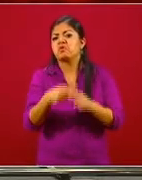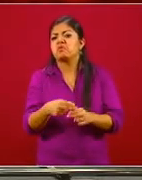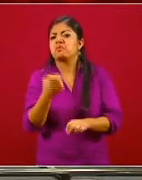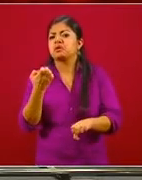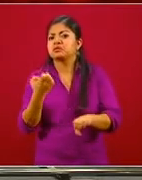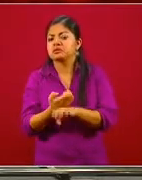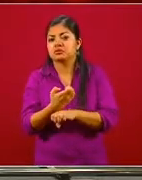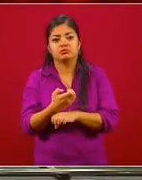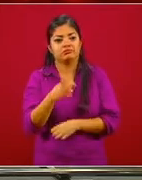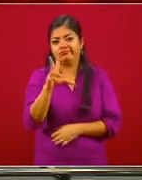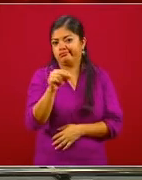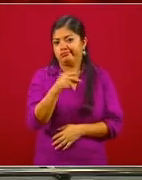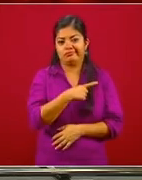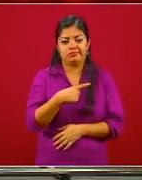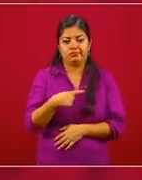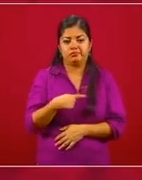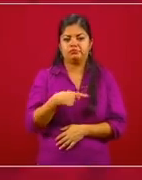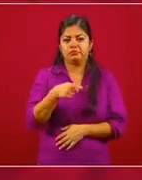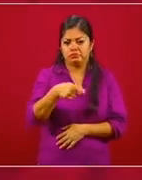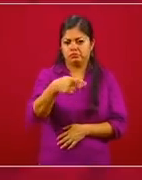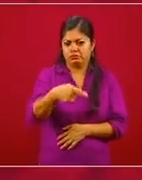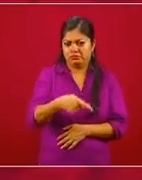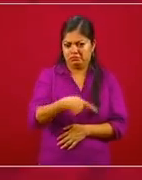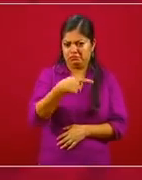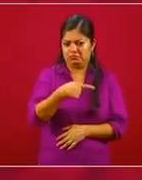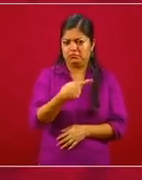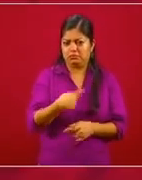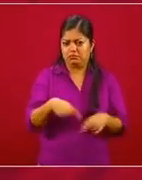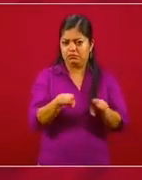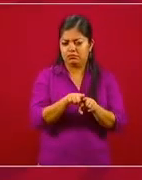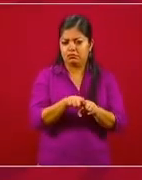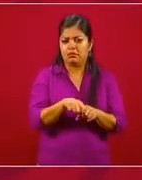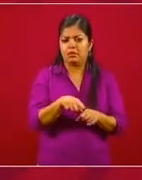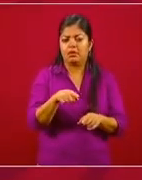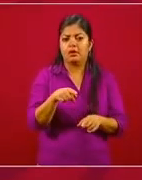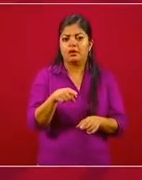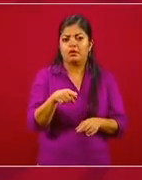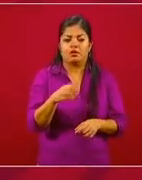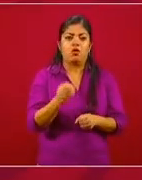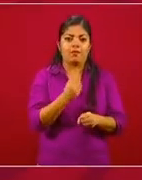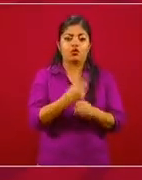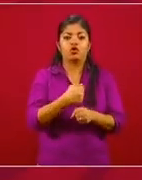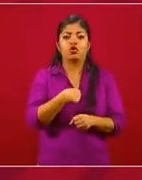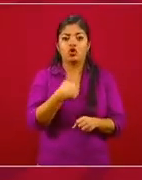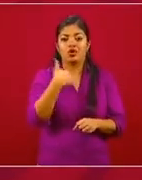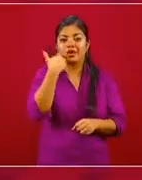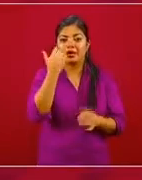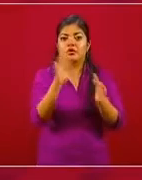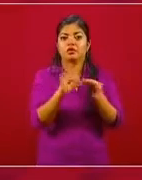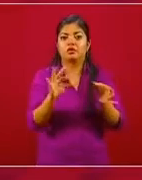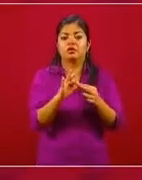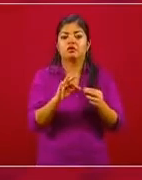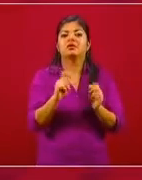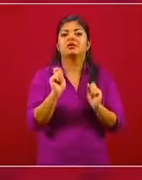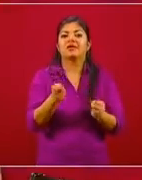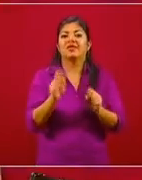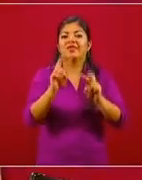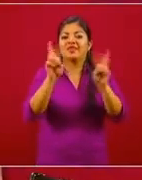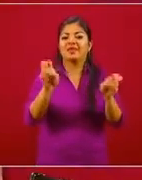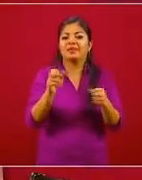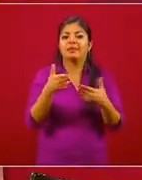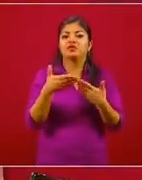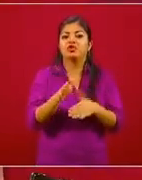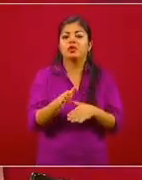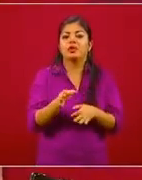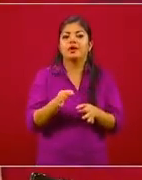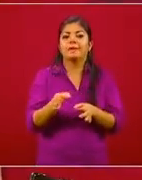the federal authorities has a restriction currently and the states go against it. So they cannot go